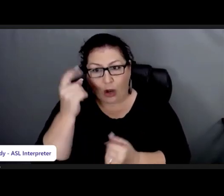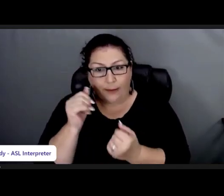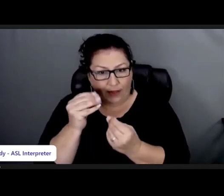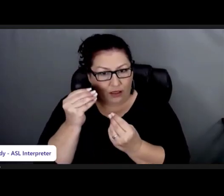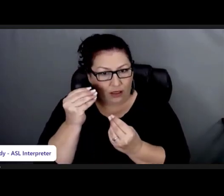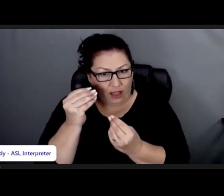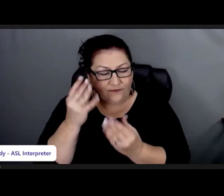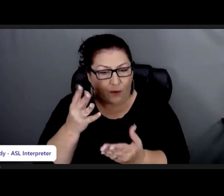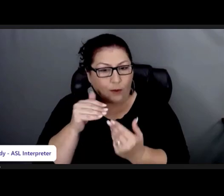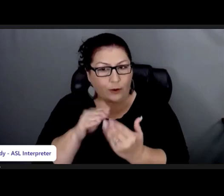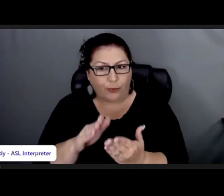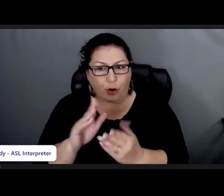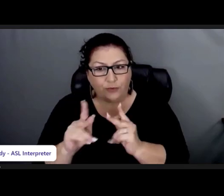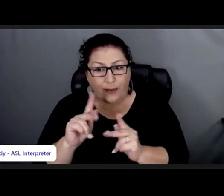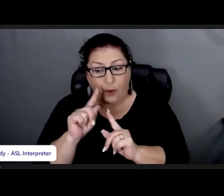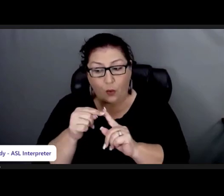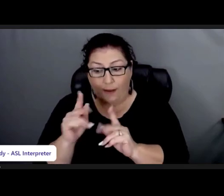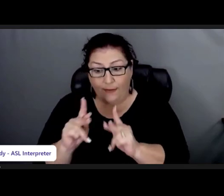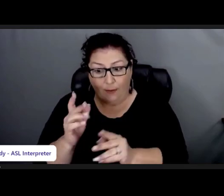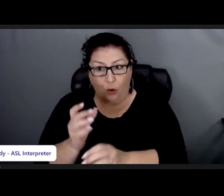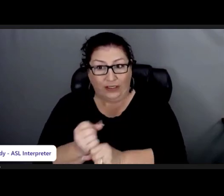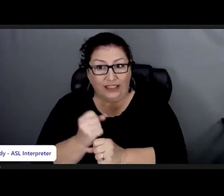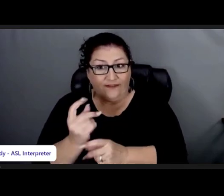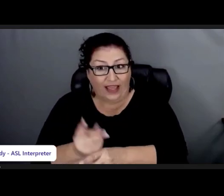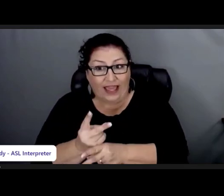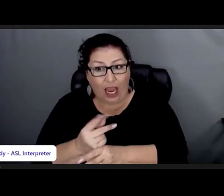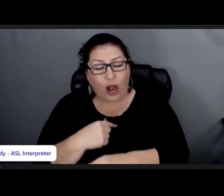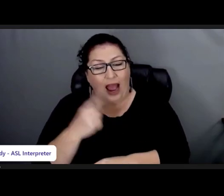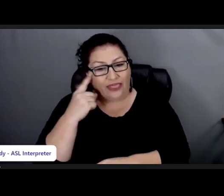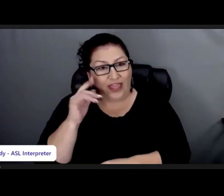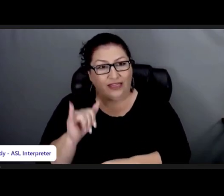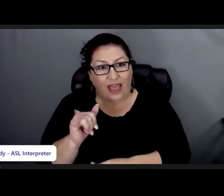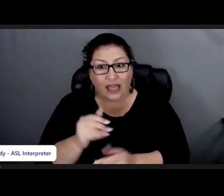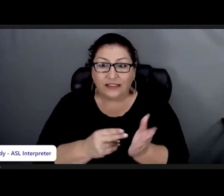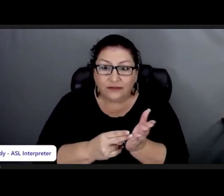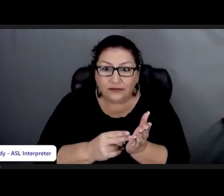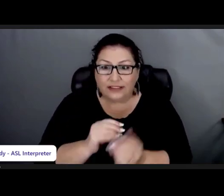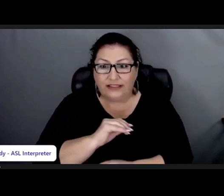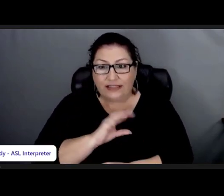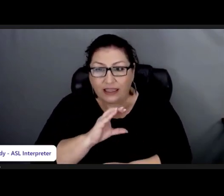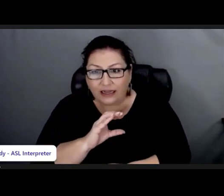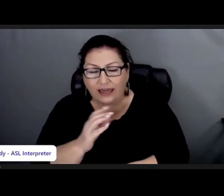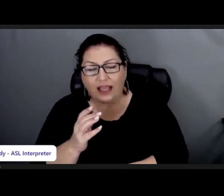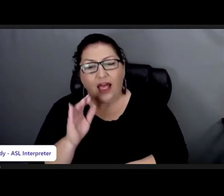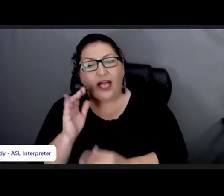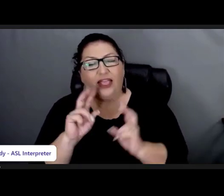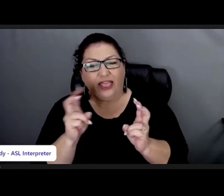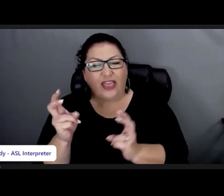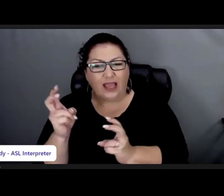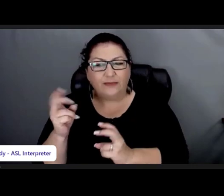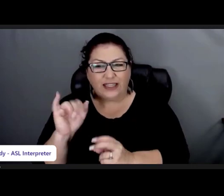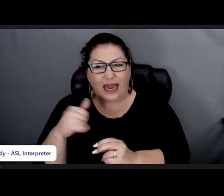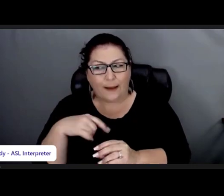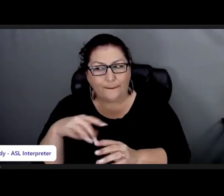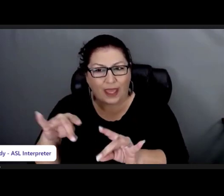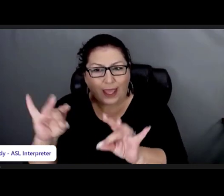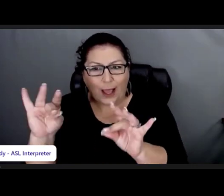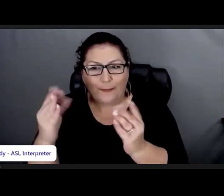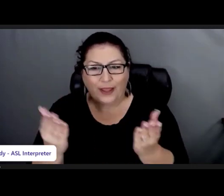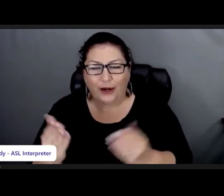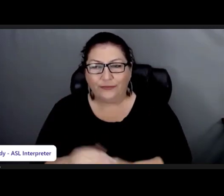when individuals are receiving care. So I think there's definitely some themes that I'm picking up here.